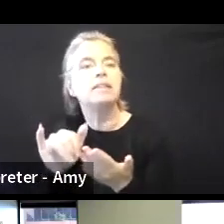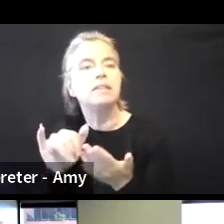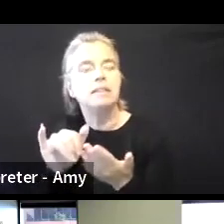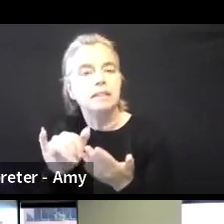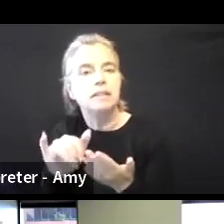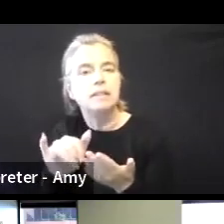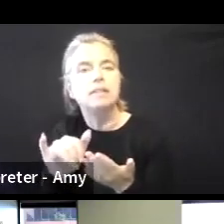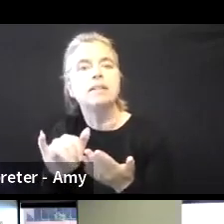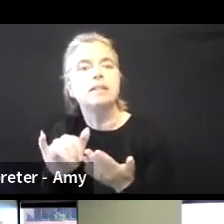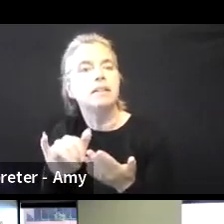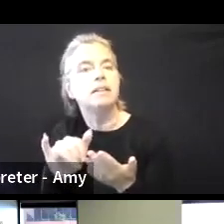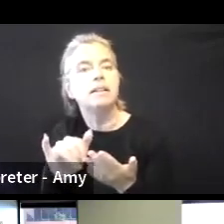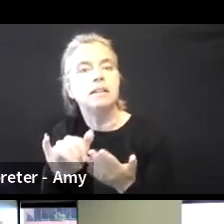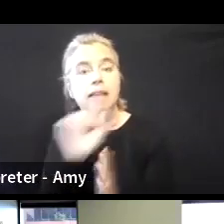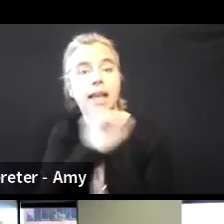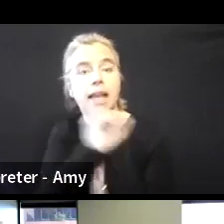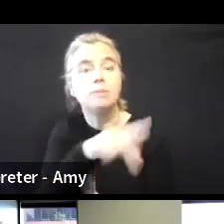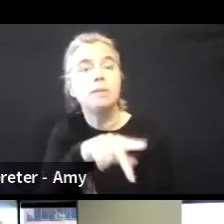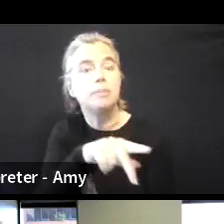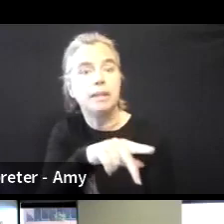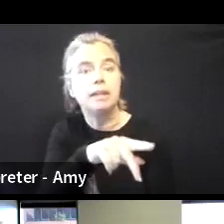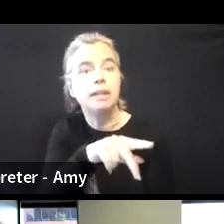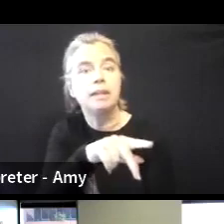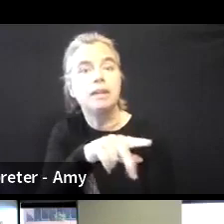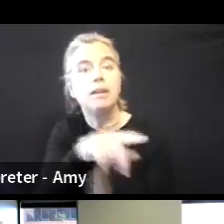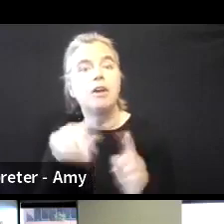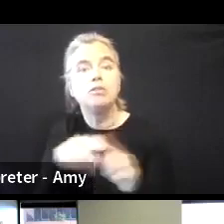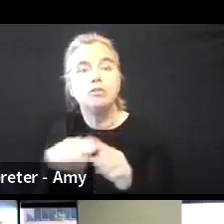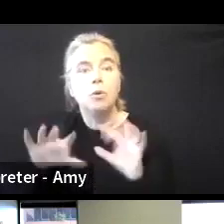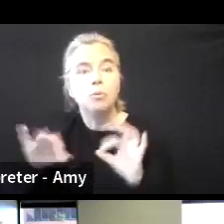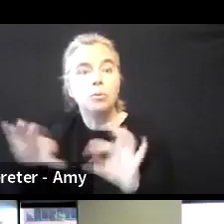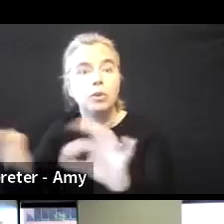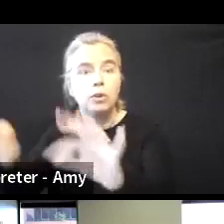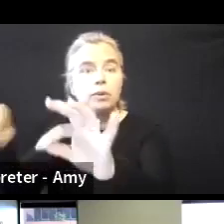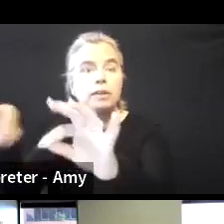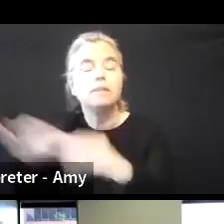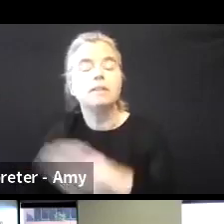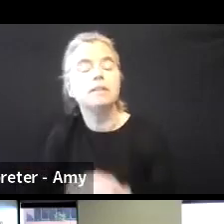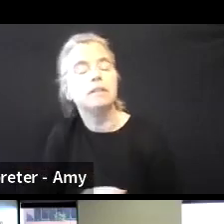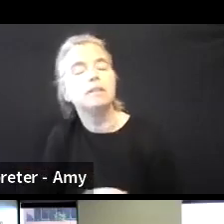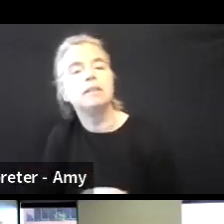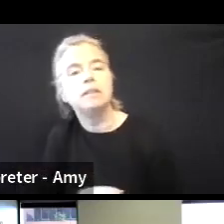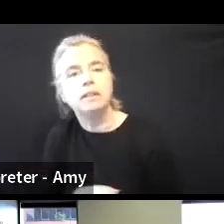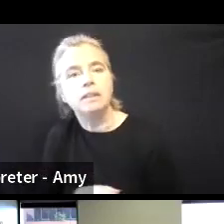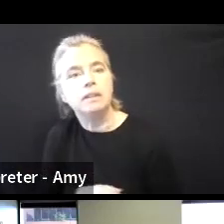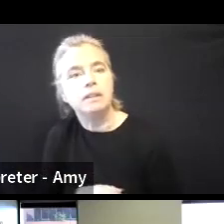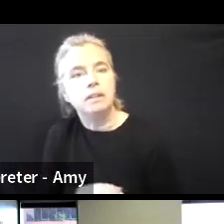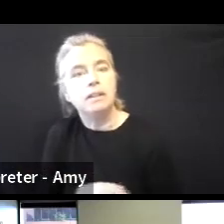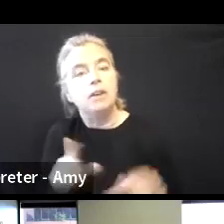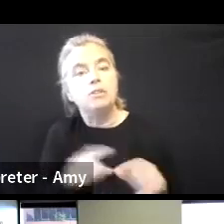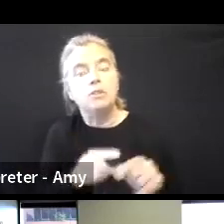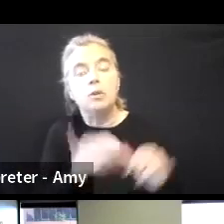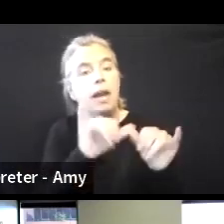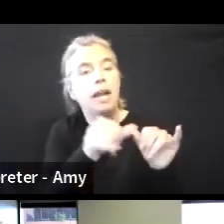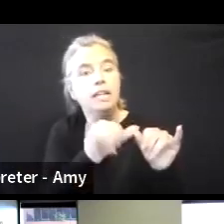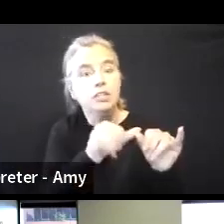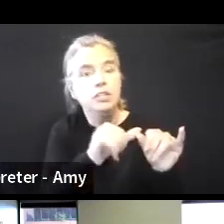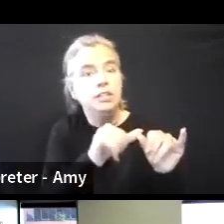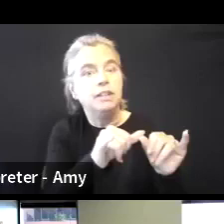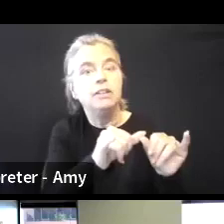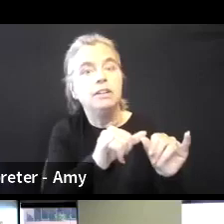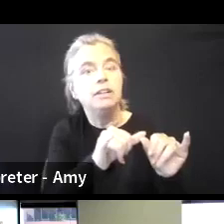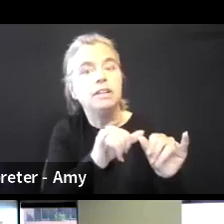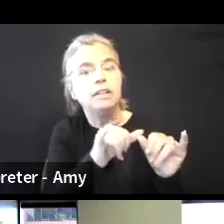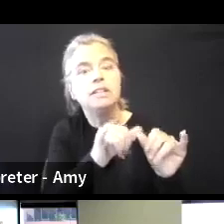conversations about SPP in procurement, or to hear a conversation in engineering about a